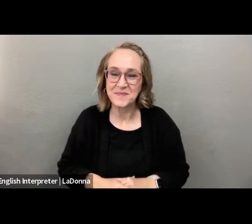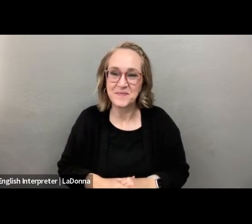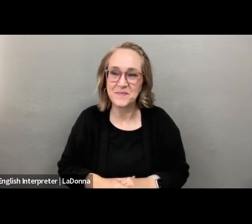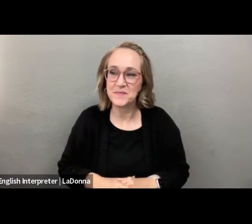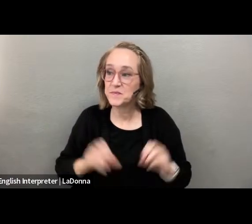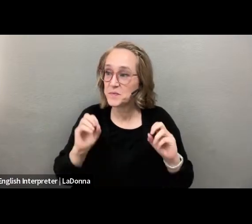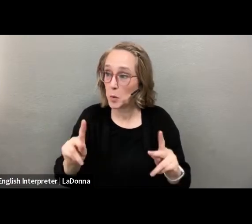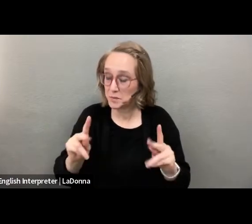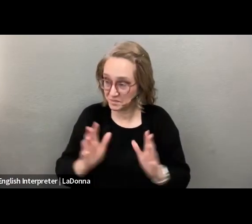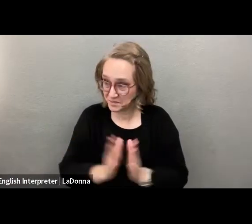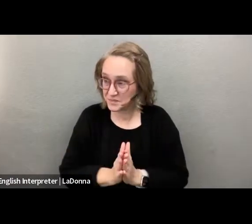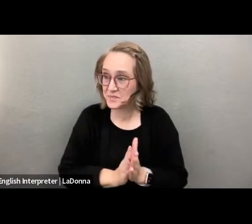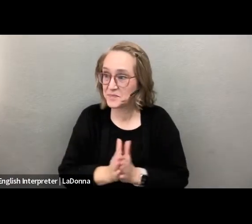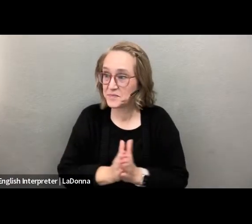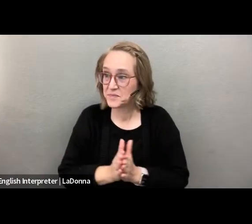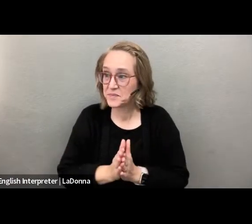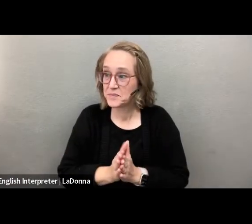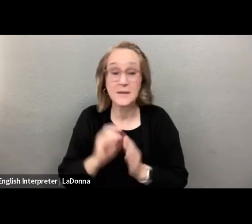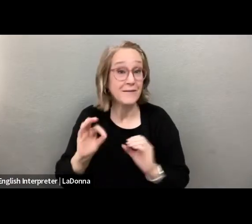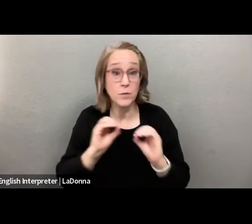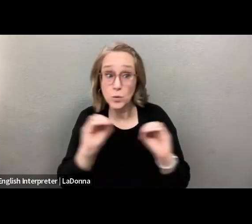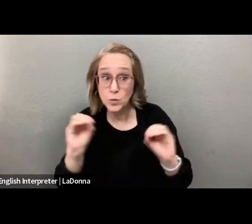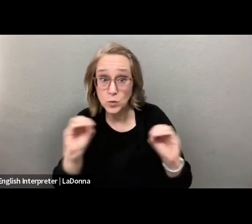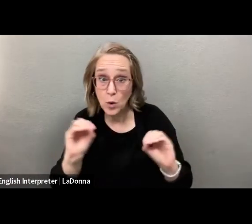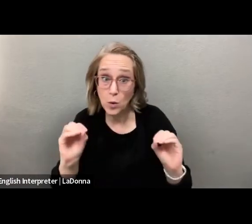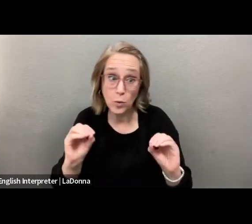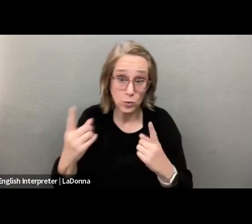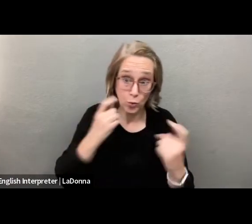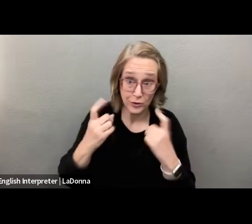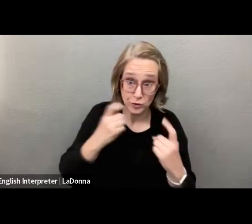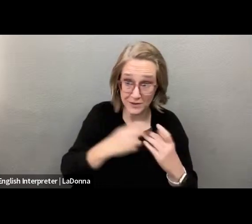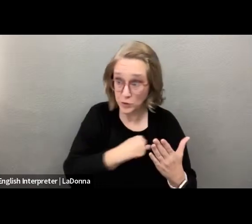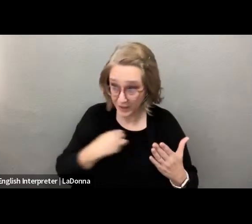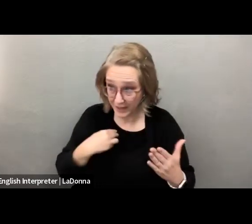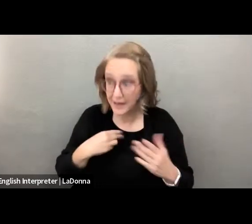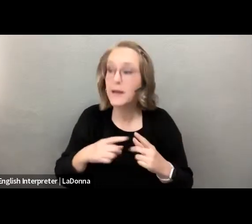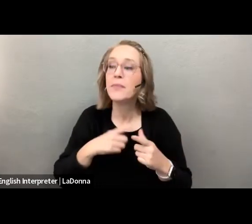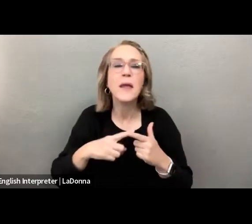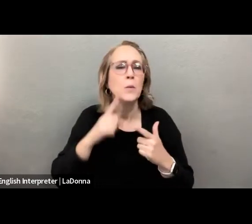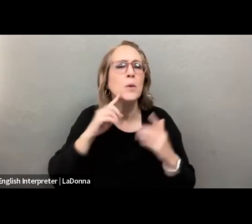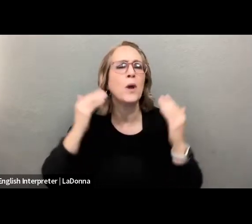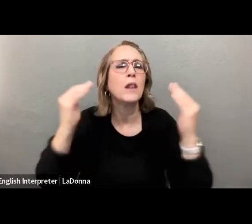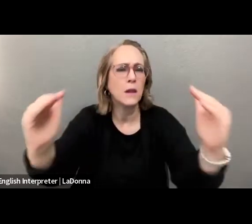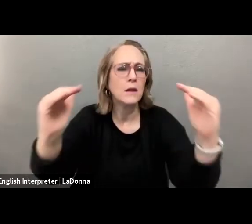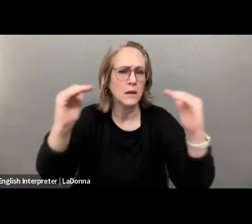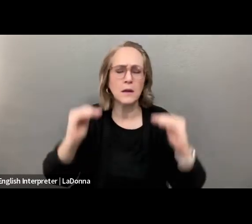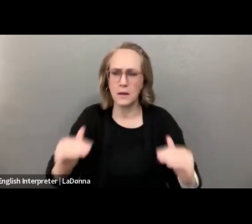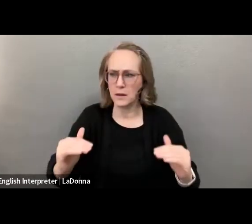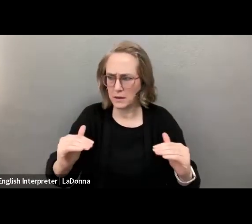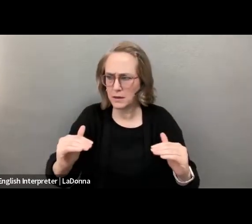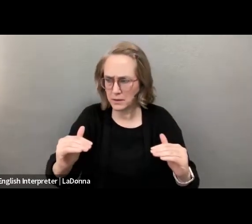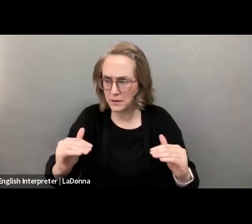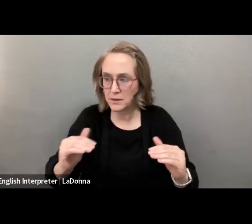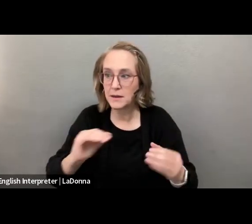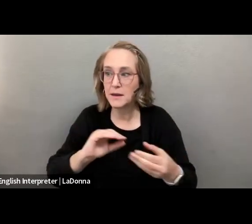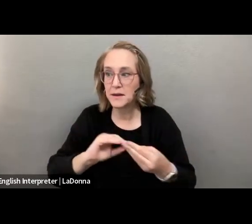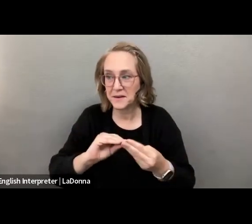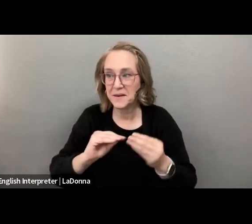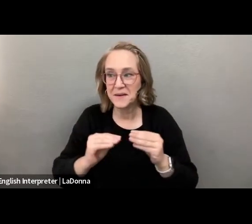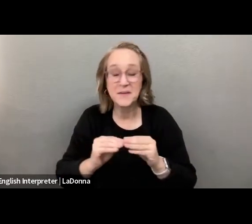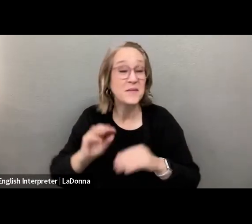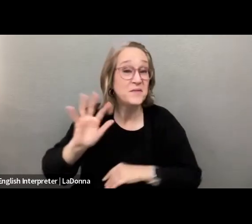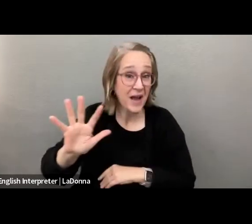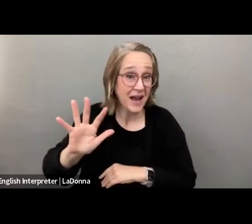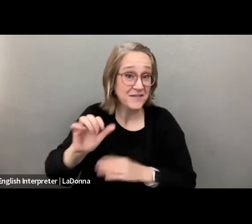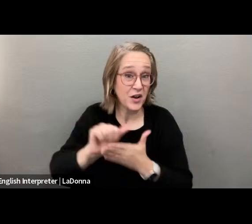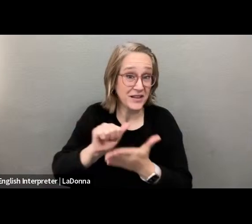I'm going to go ahead. If there's no other questions, I will go ahead and move on to the next agenda item, which I